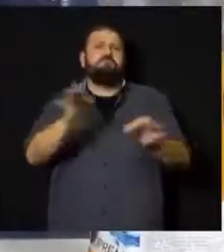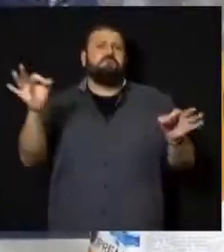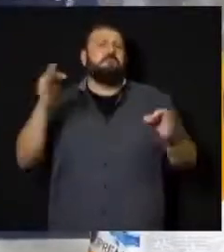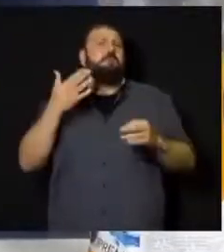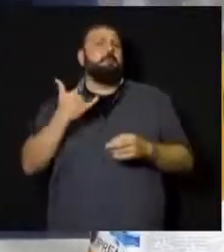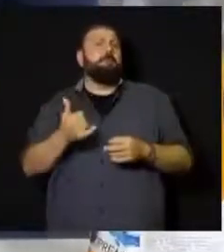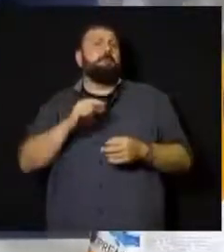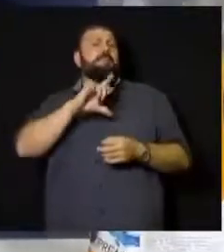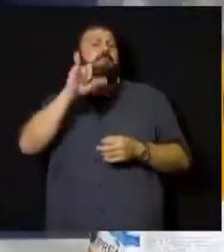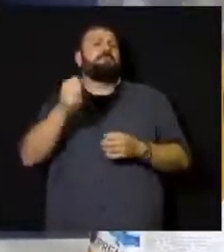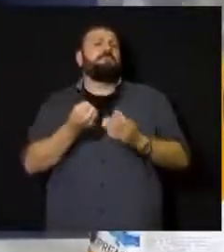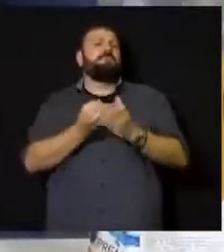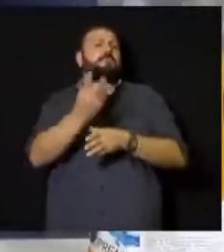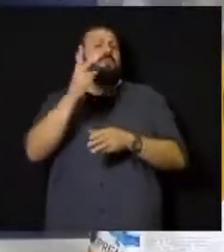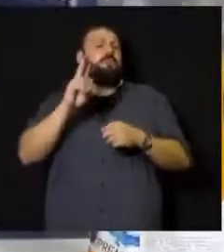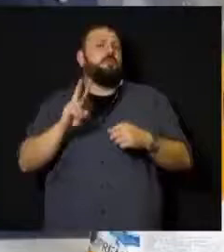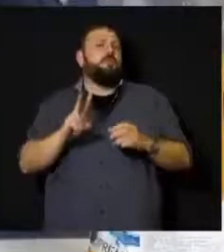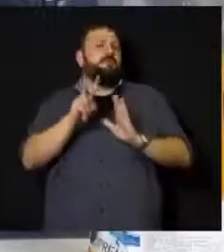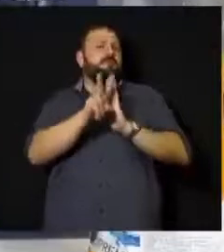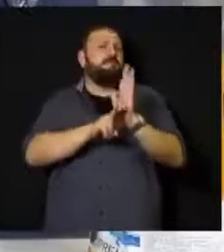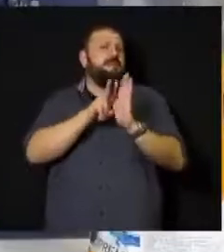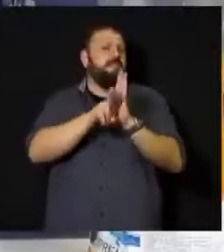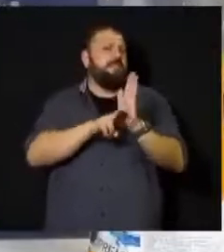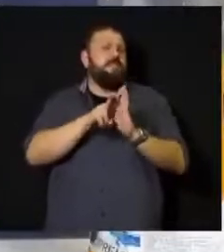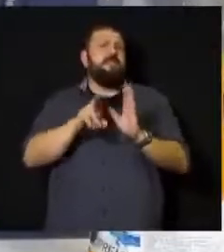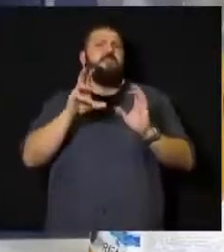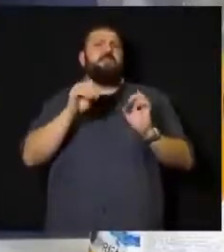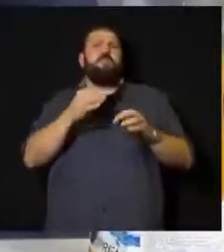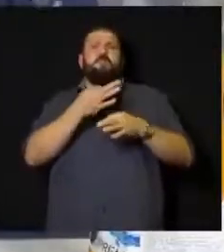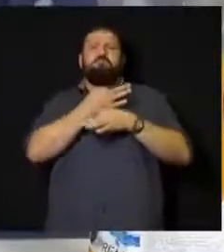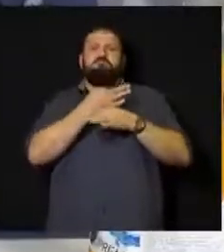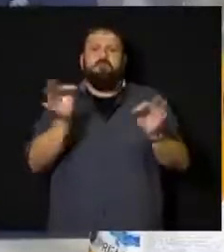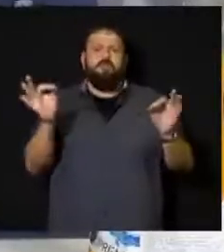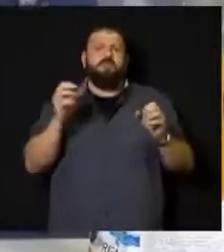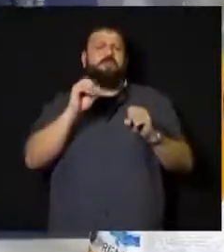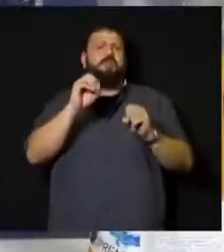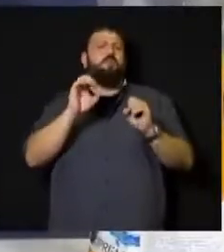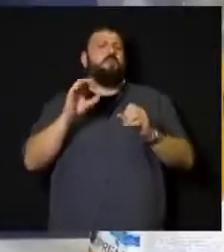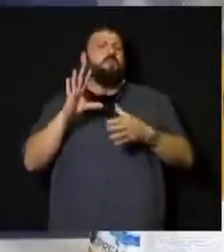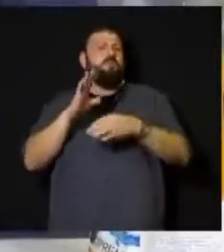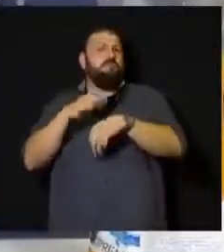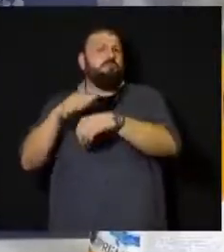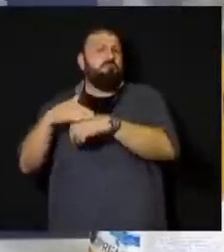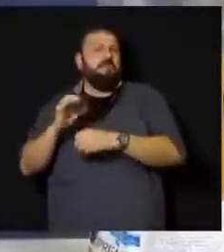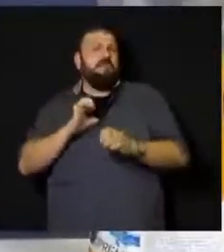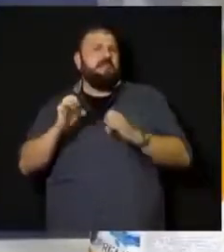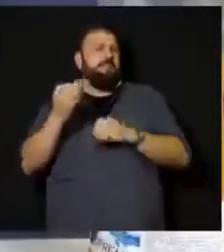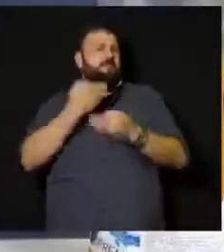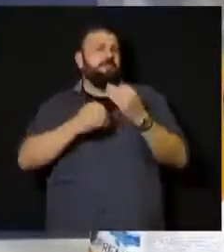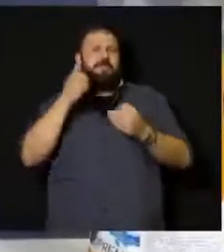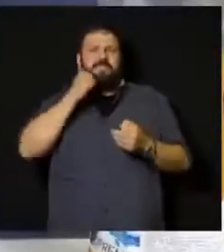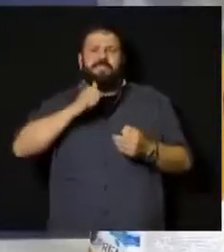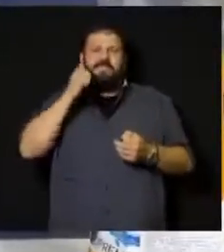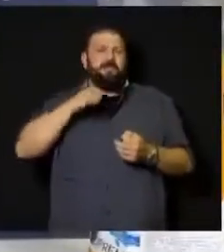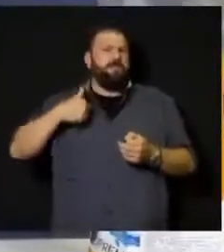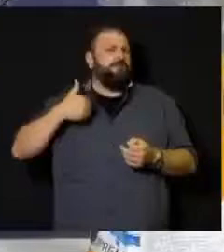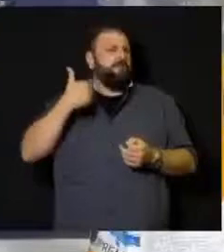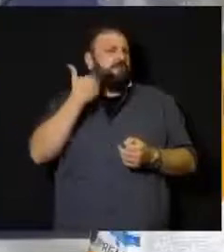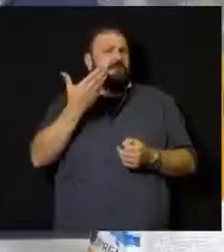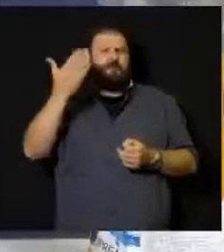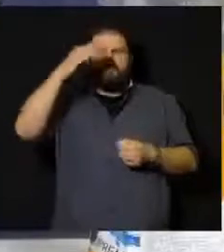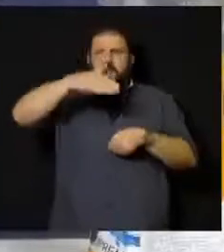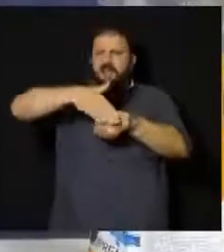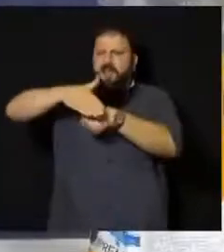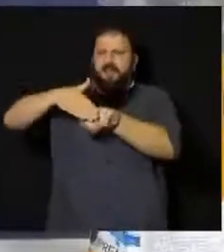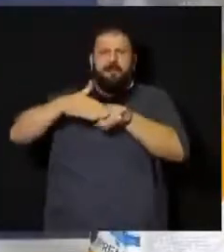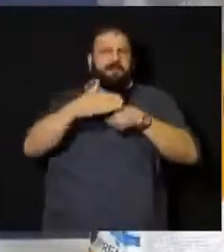up a promotion or publishing, and maybe have a video or news or training, for example. I invite people who are going to be working in a